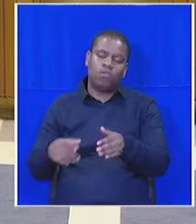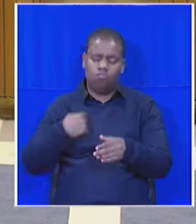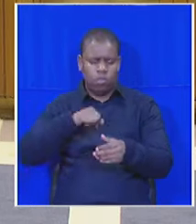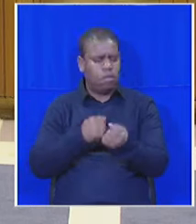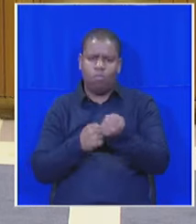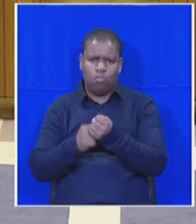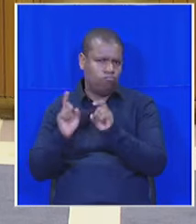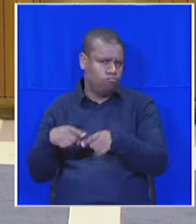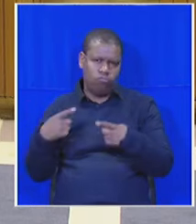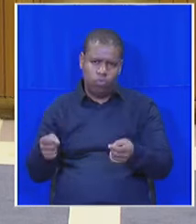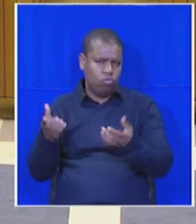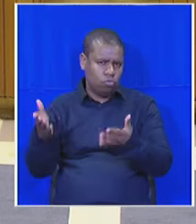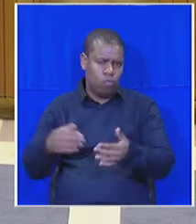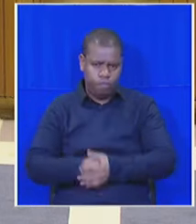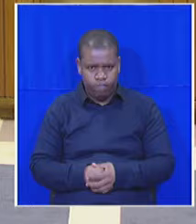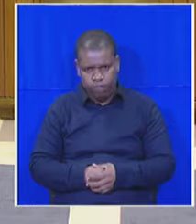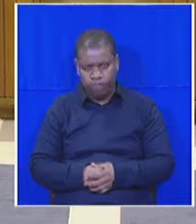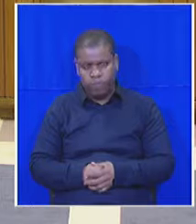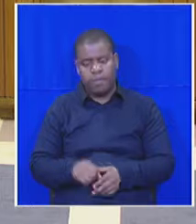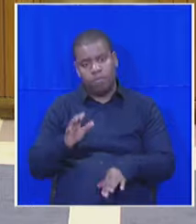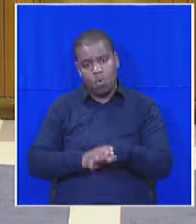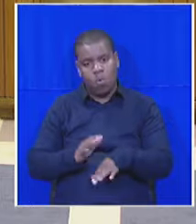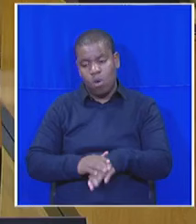Are there any further declarations? ANC?